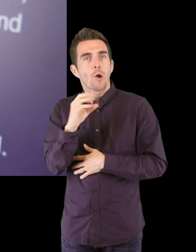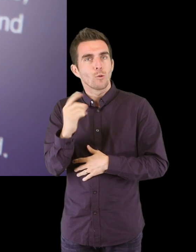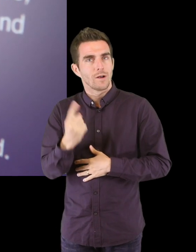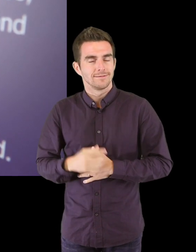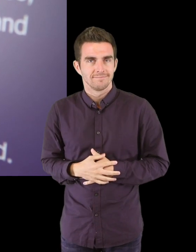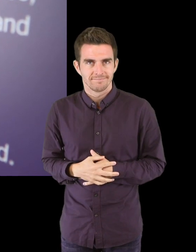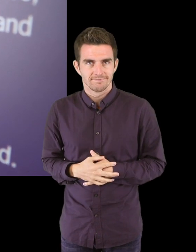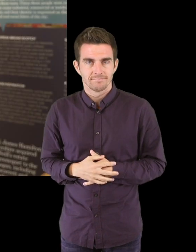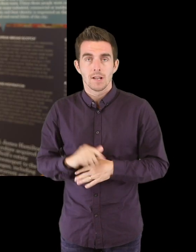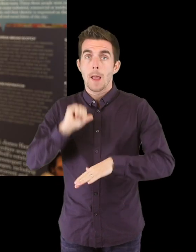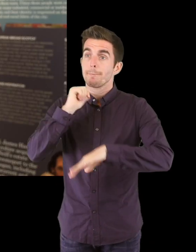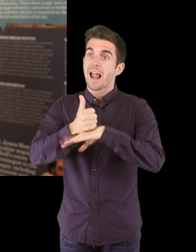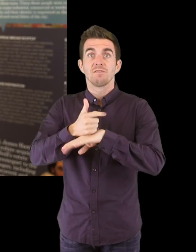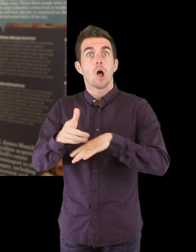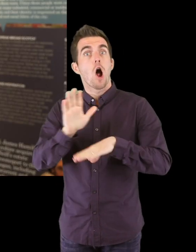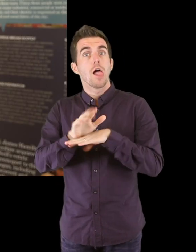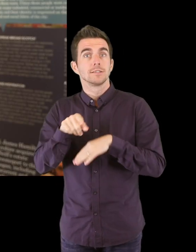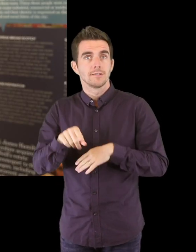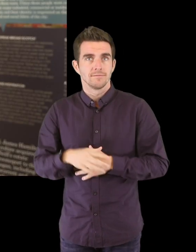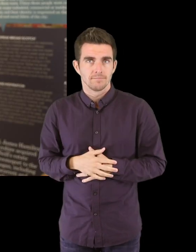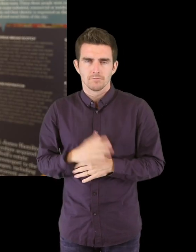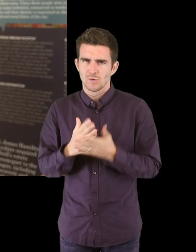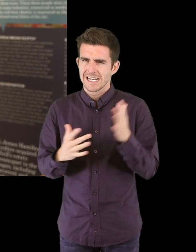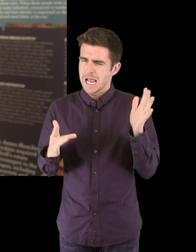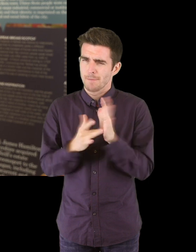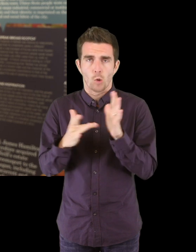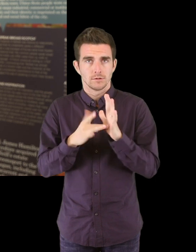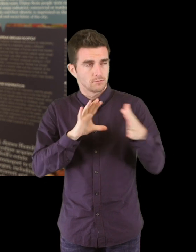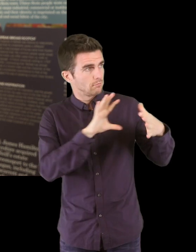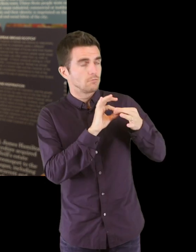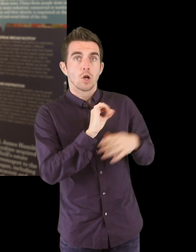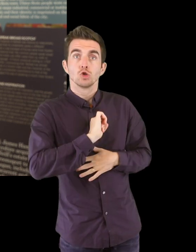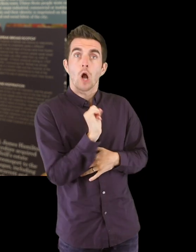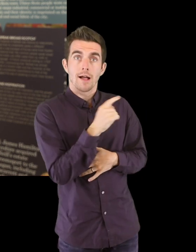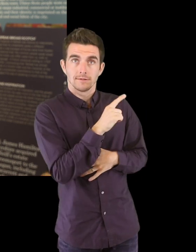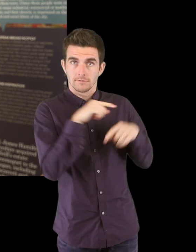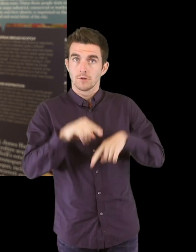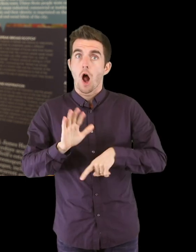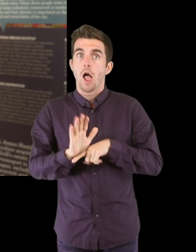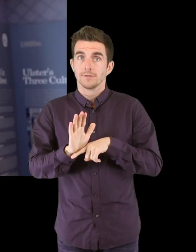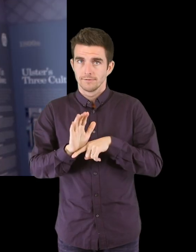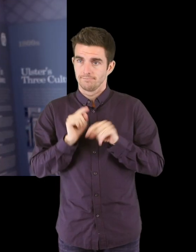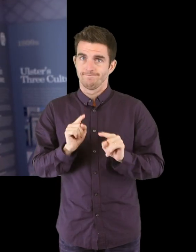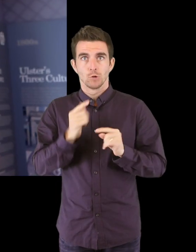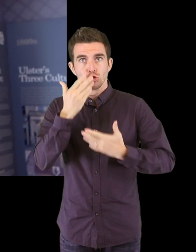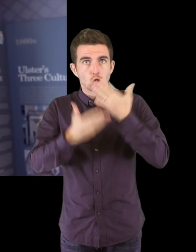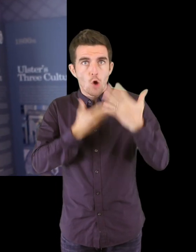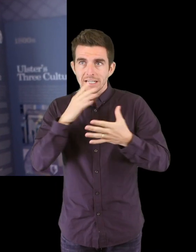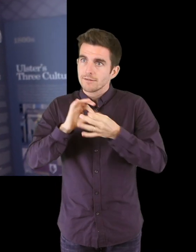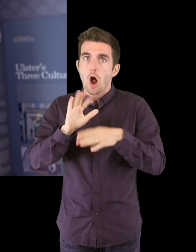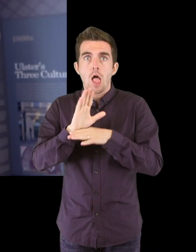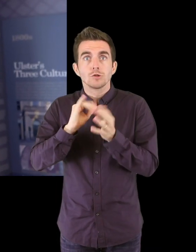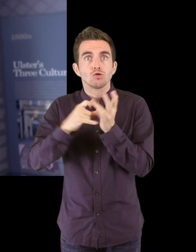Plantation of Ulster. The most important link between Scotland and Ulster, and indeed in the story of the Ulster Scots, is